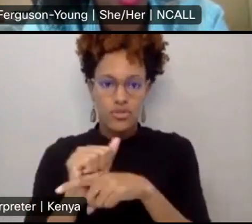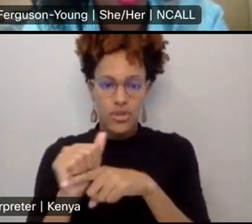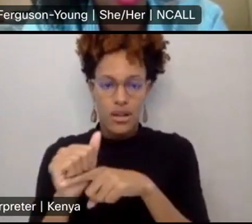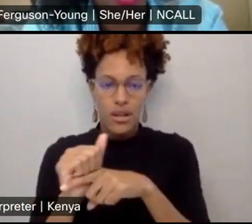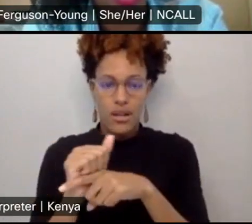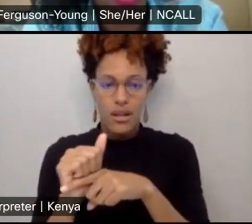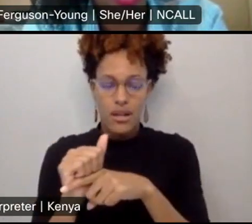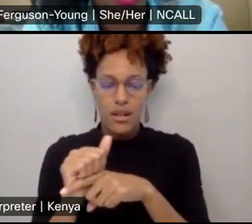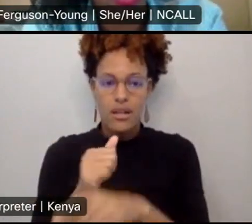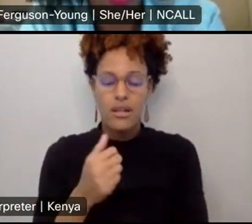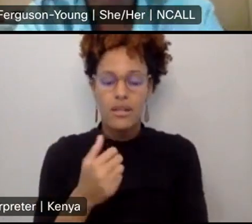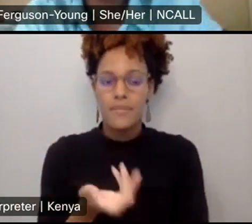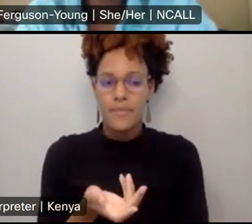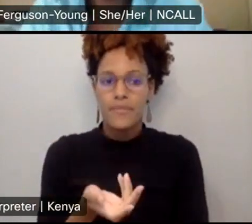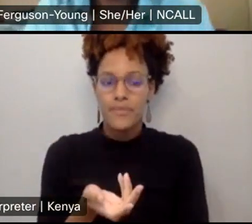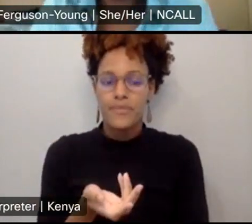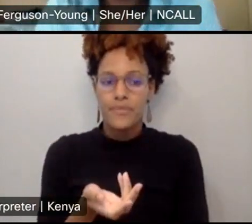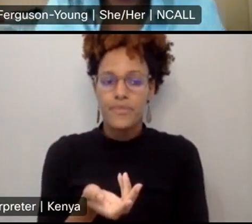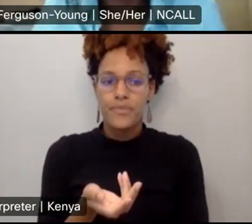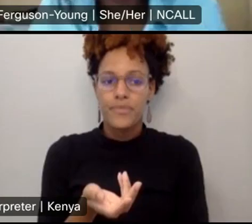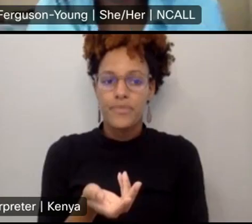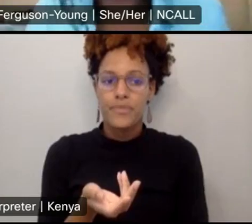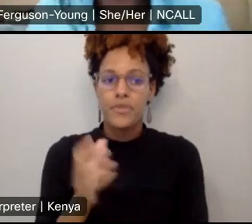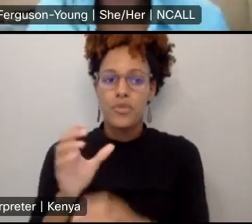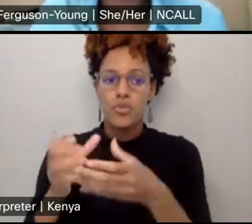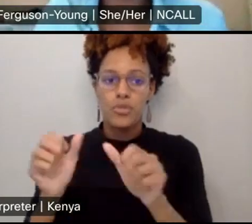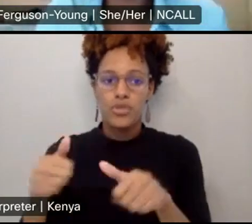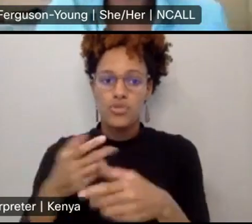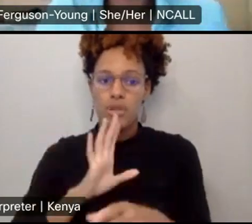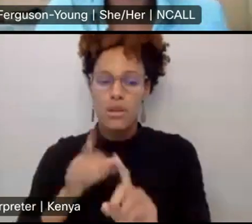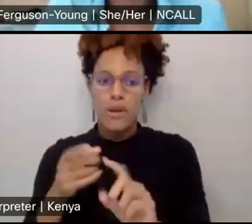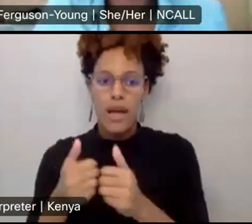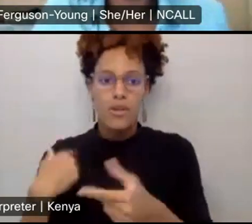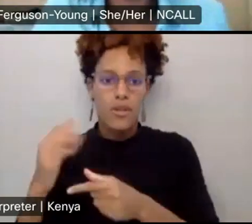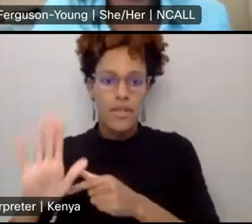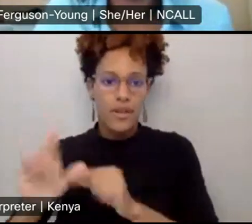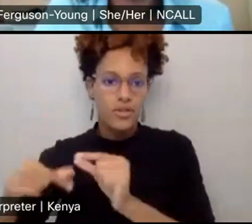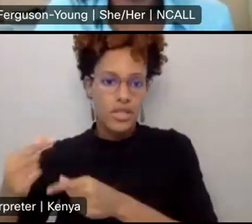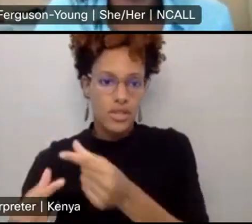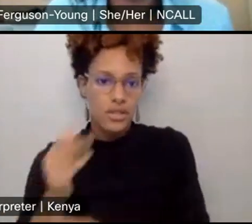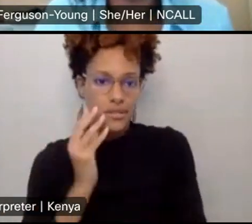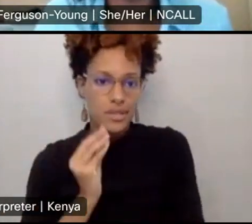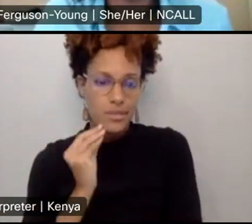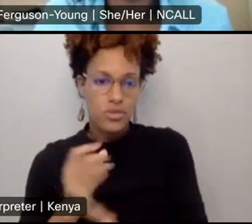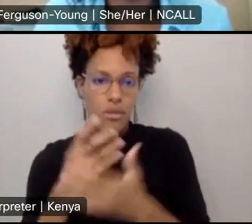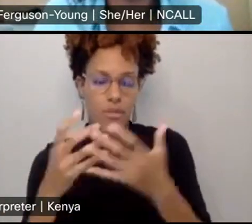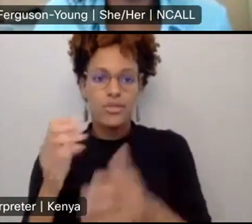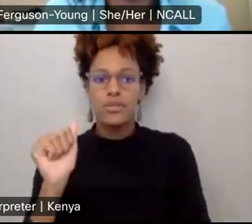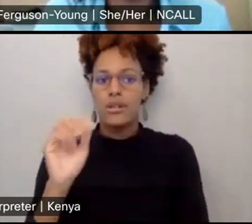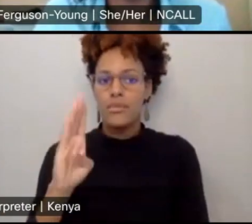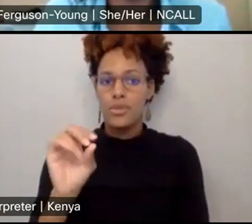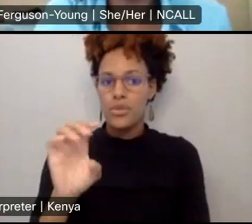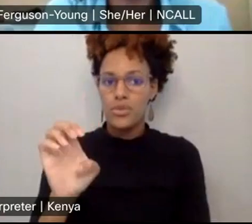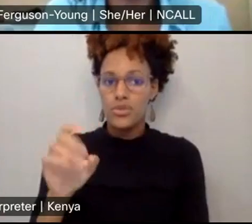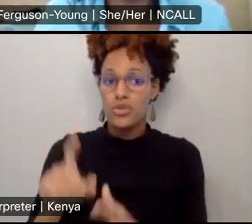were able to talk about how their generation experienced so much abuse starting